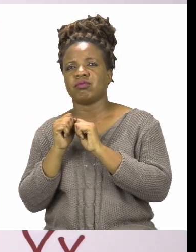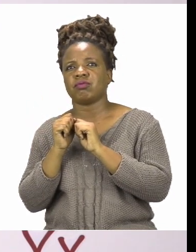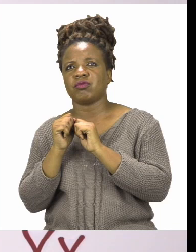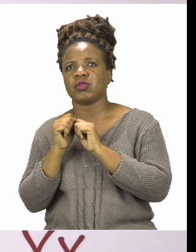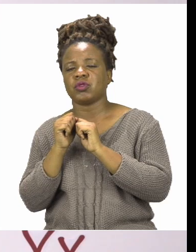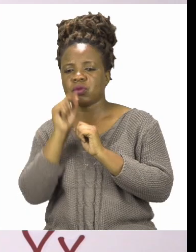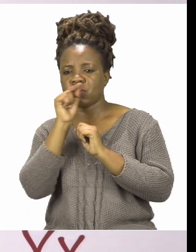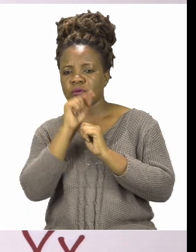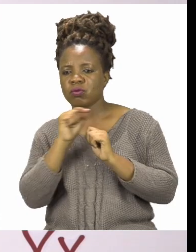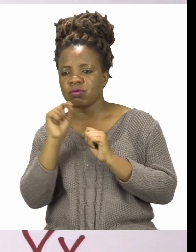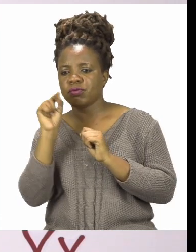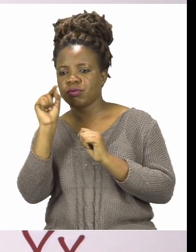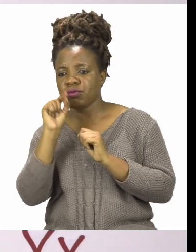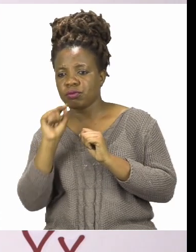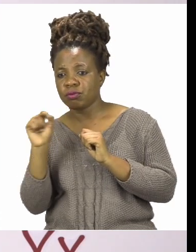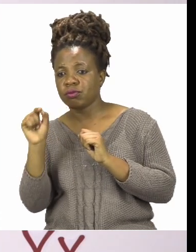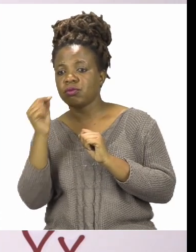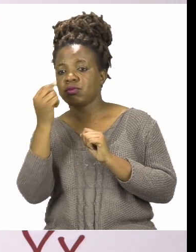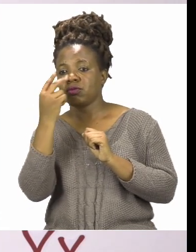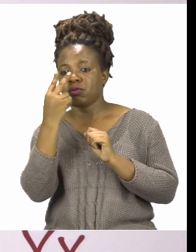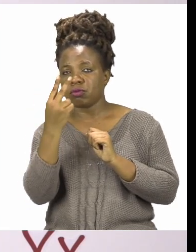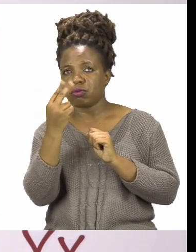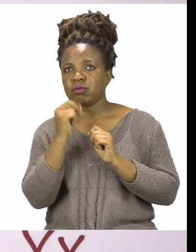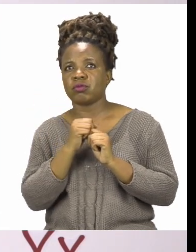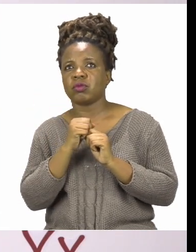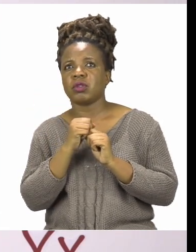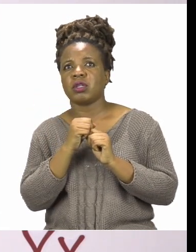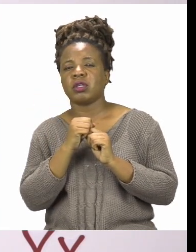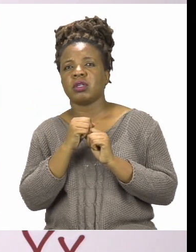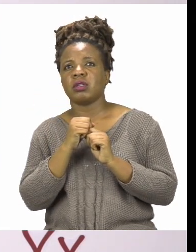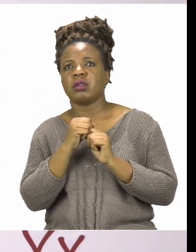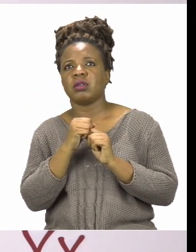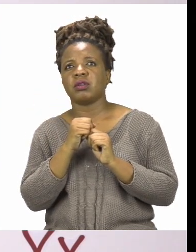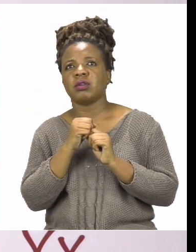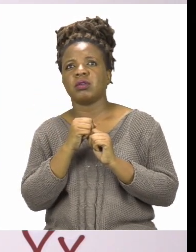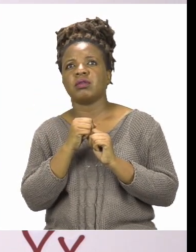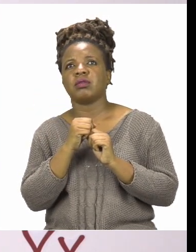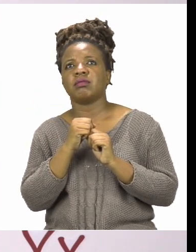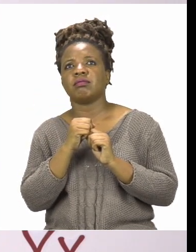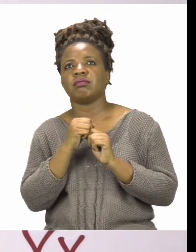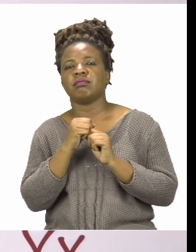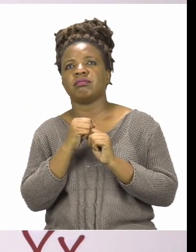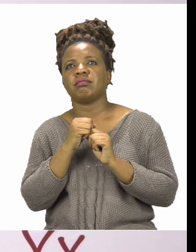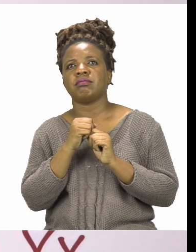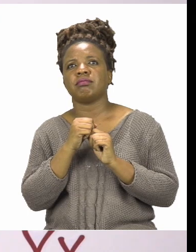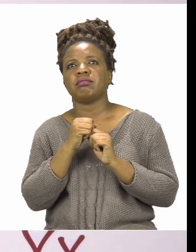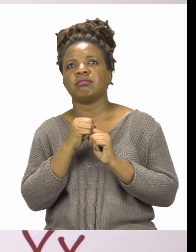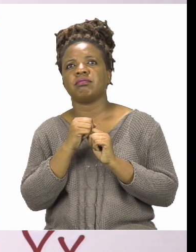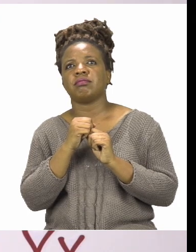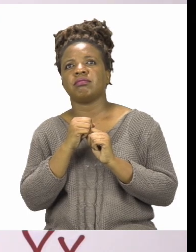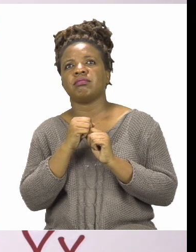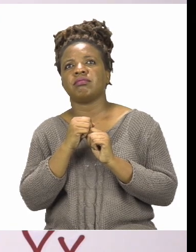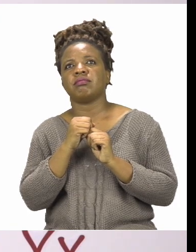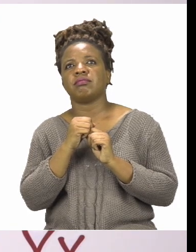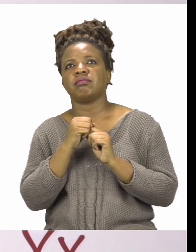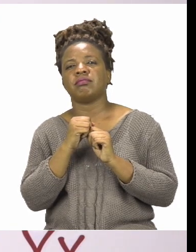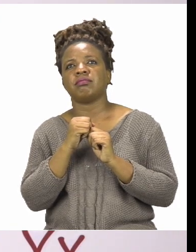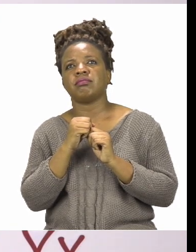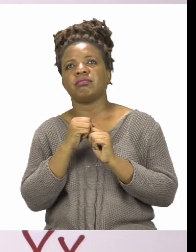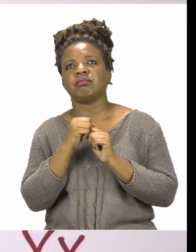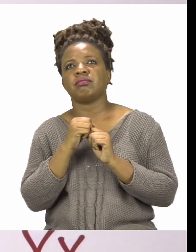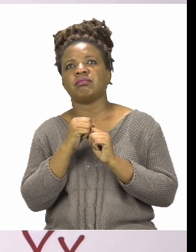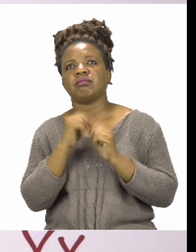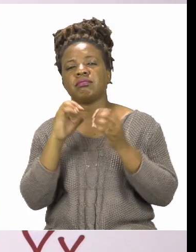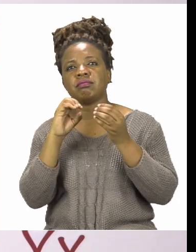but you put in each set. If it's 4, you put 4. If it's 5, you put 5. And that way,